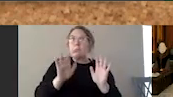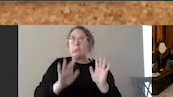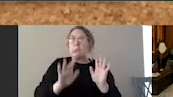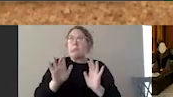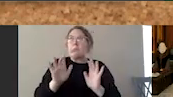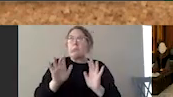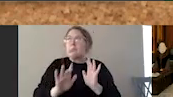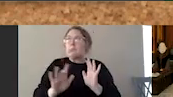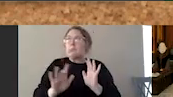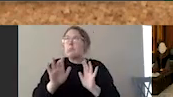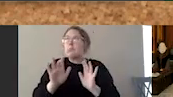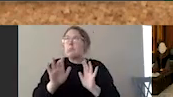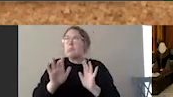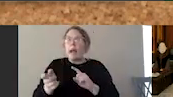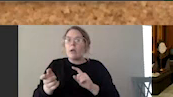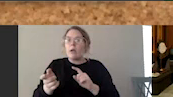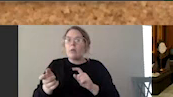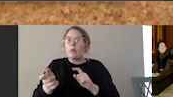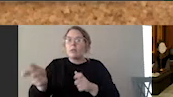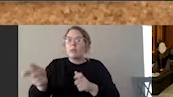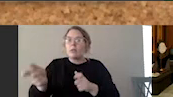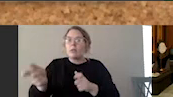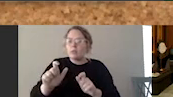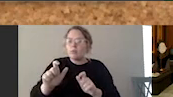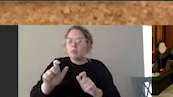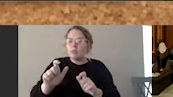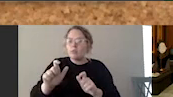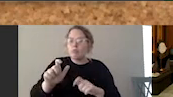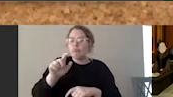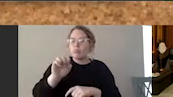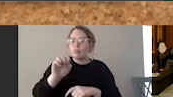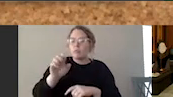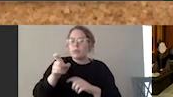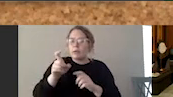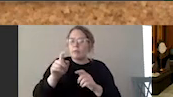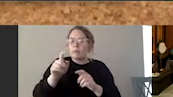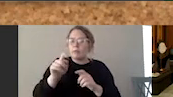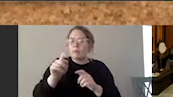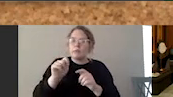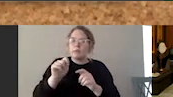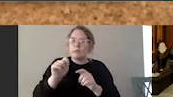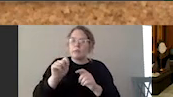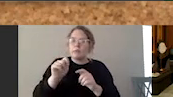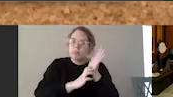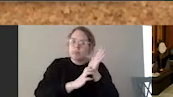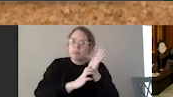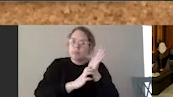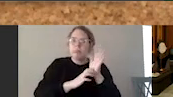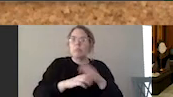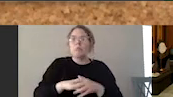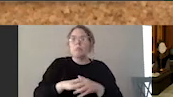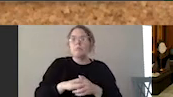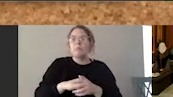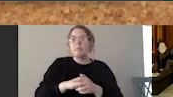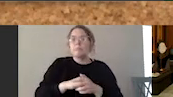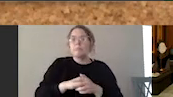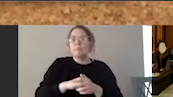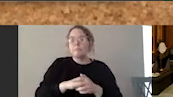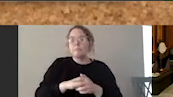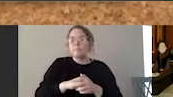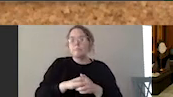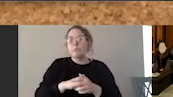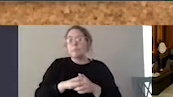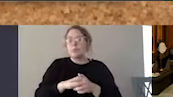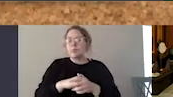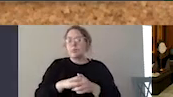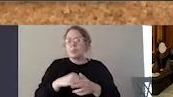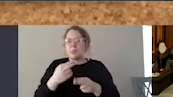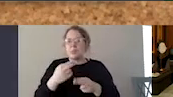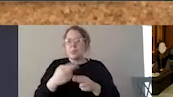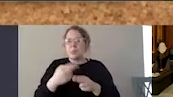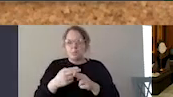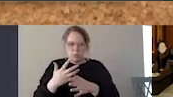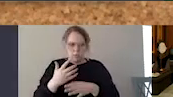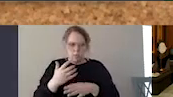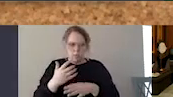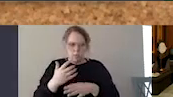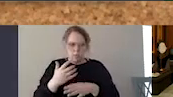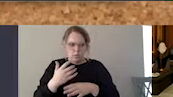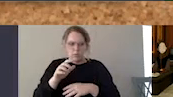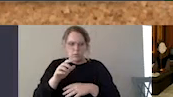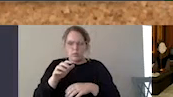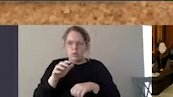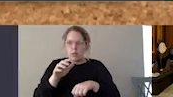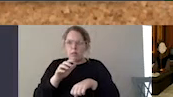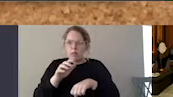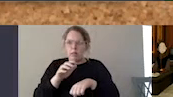that you specify here. And so for alt, we're going to call this one, what was it, literary? It's information